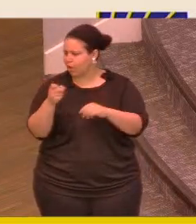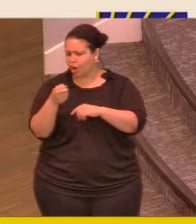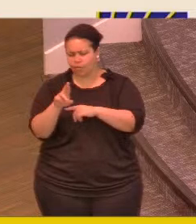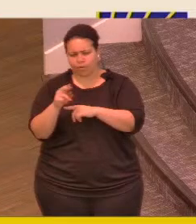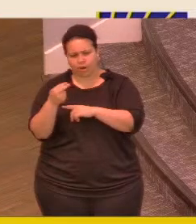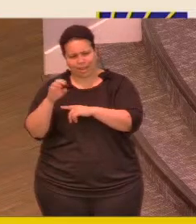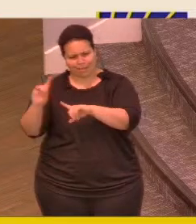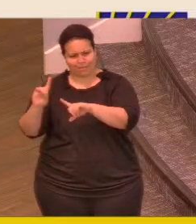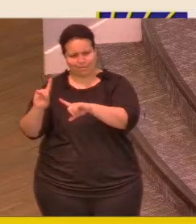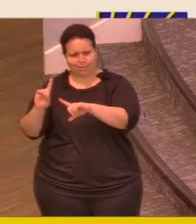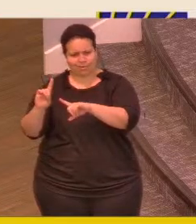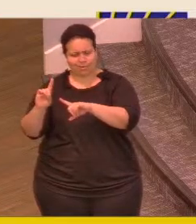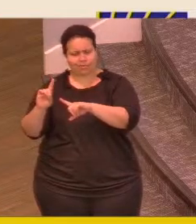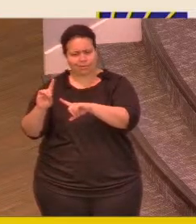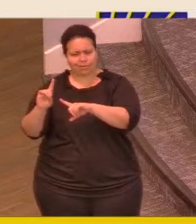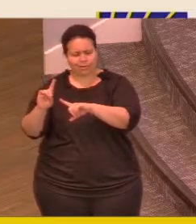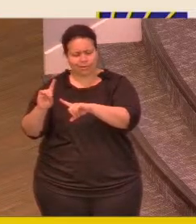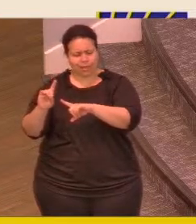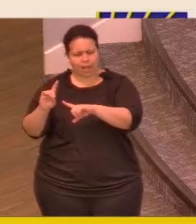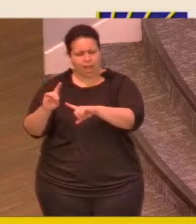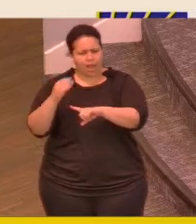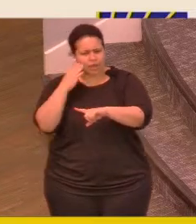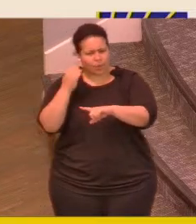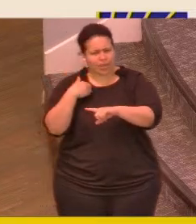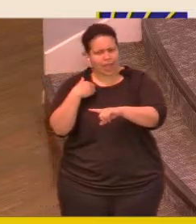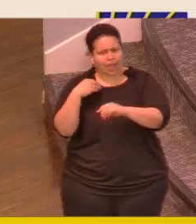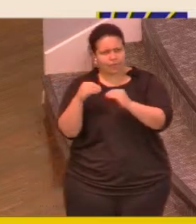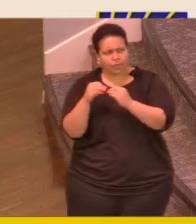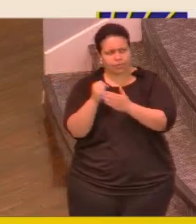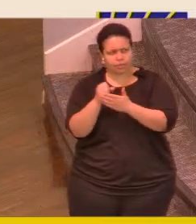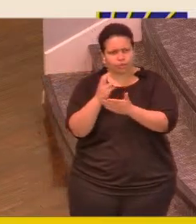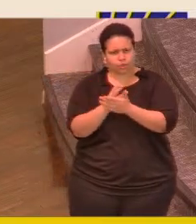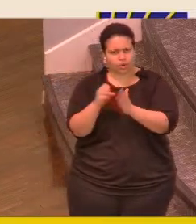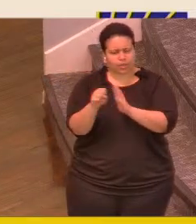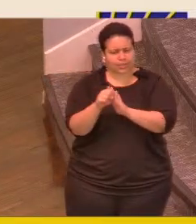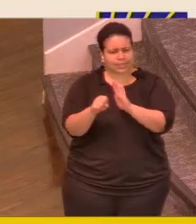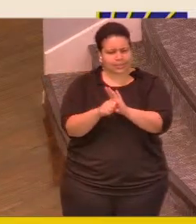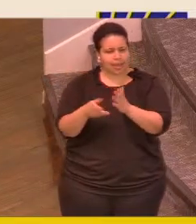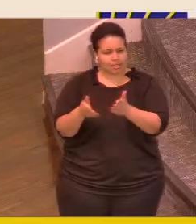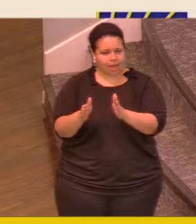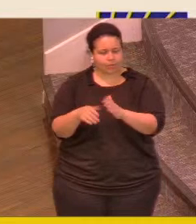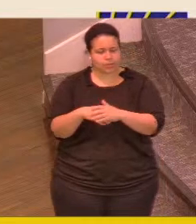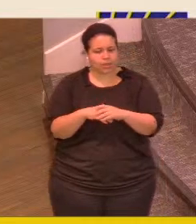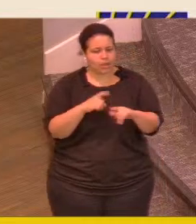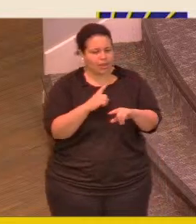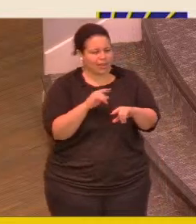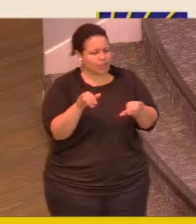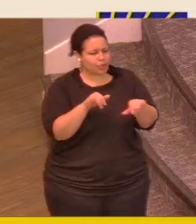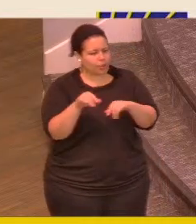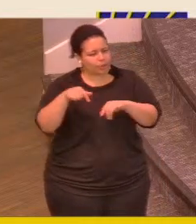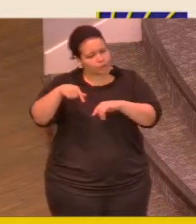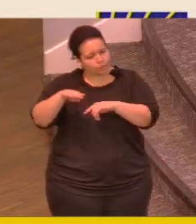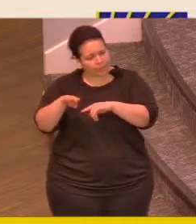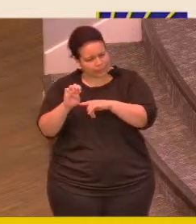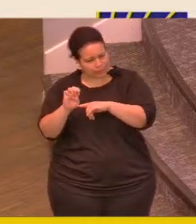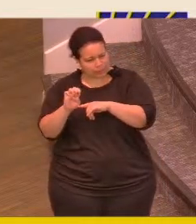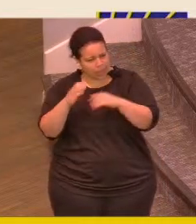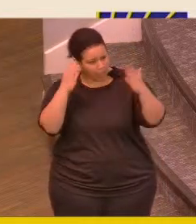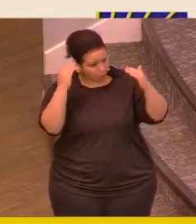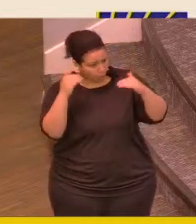I hope we have more social workers than the state allows by QBE, I hope.